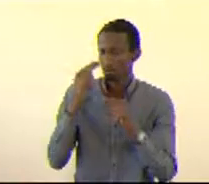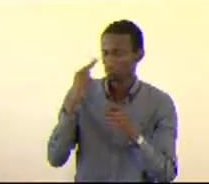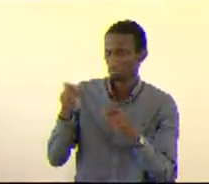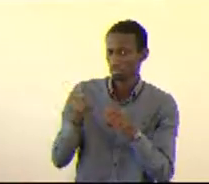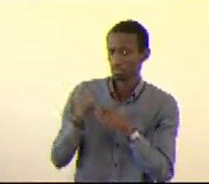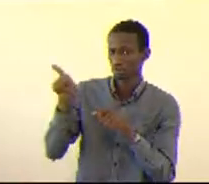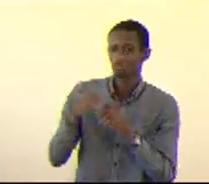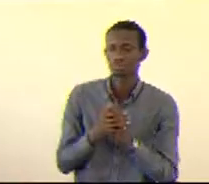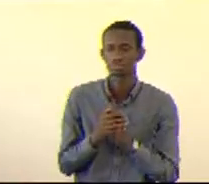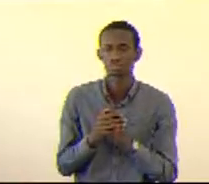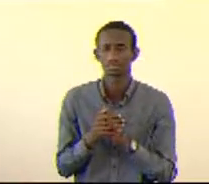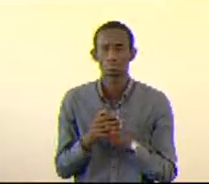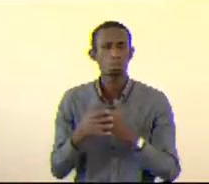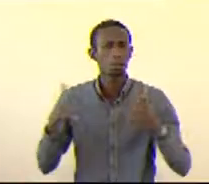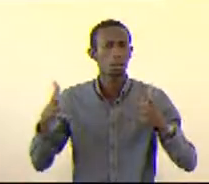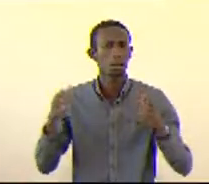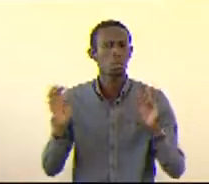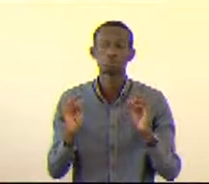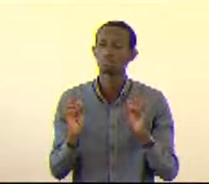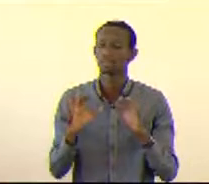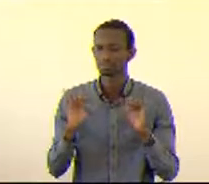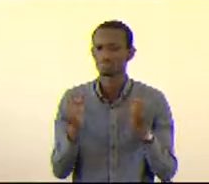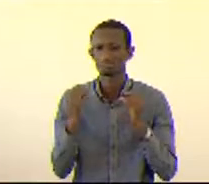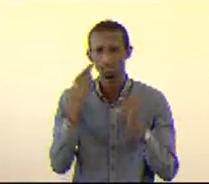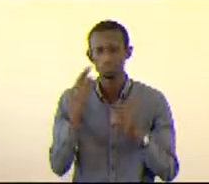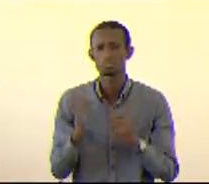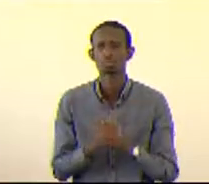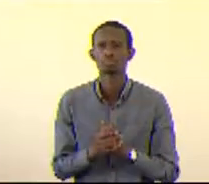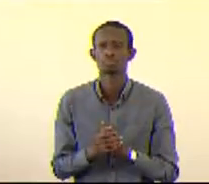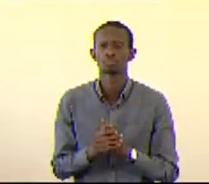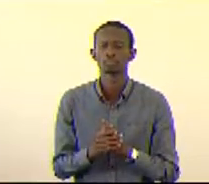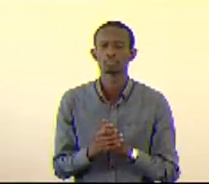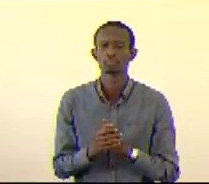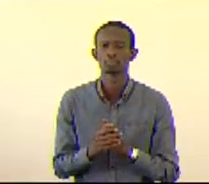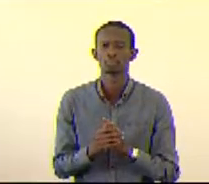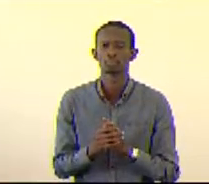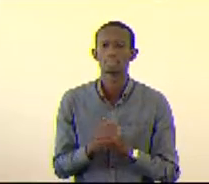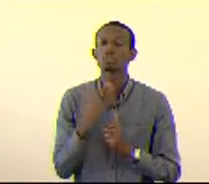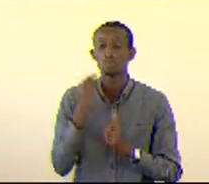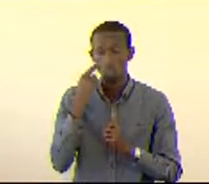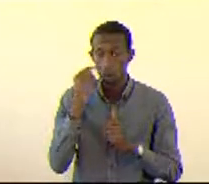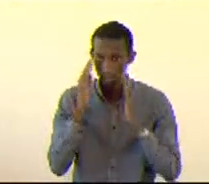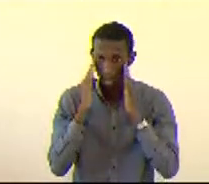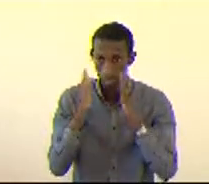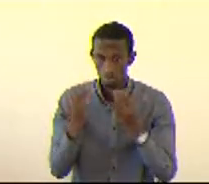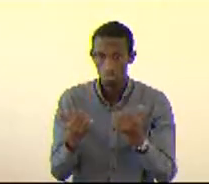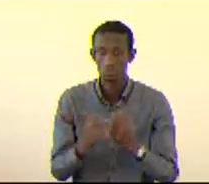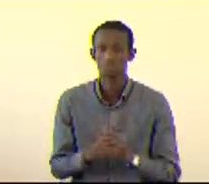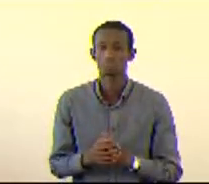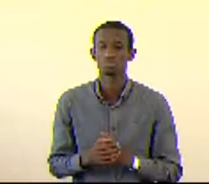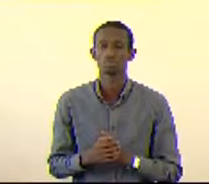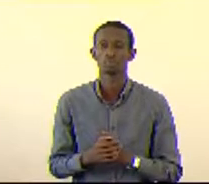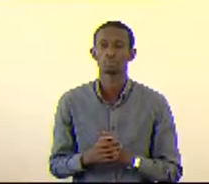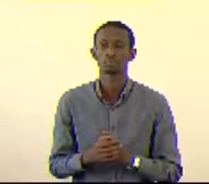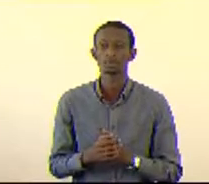see bigger diagrams, bigger graphs for the cooling curve. So that's what we want to look at today. And so,